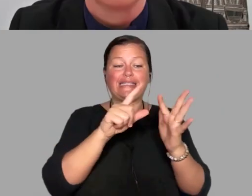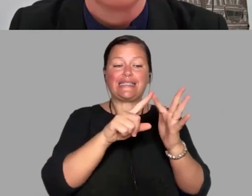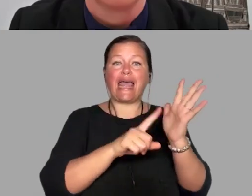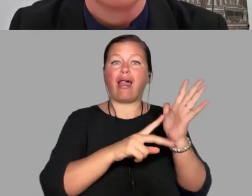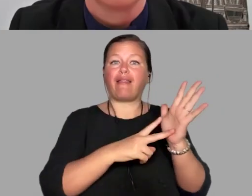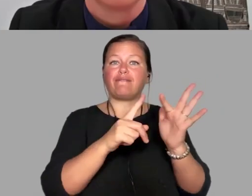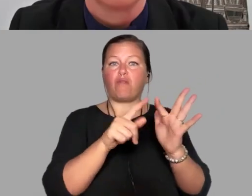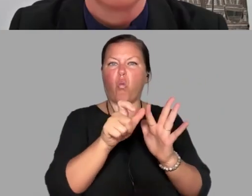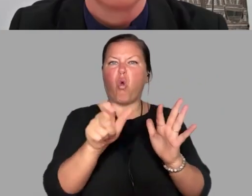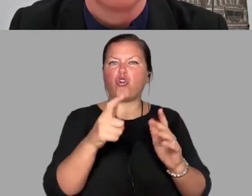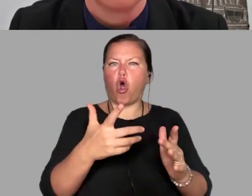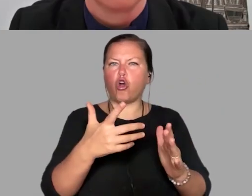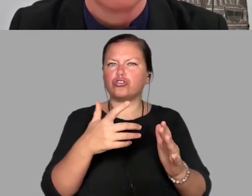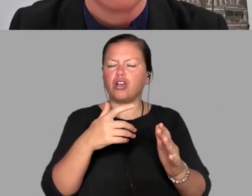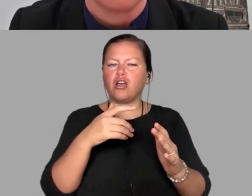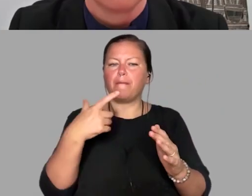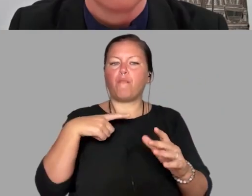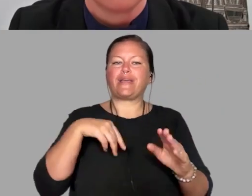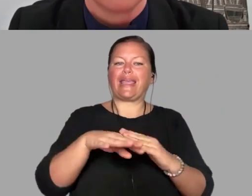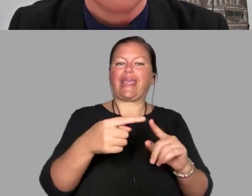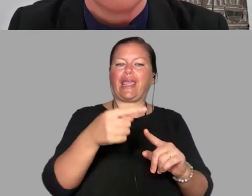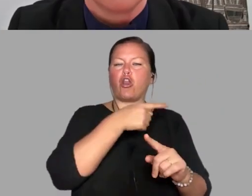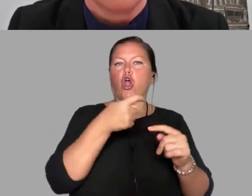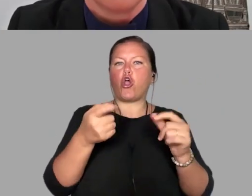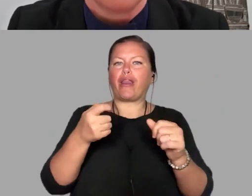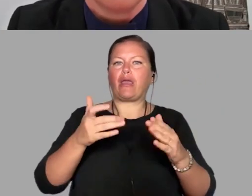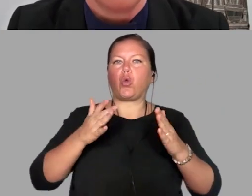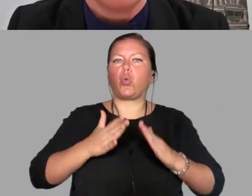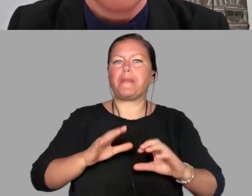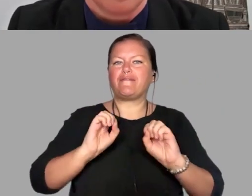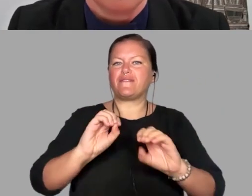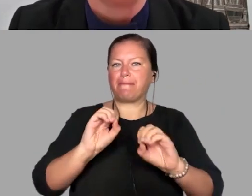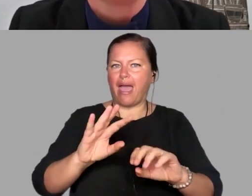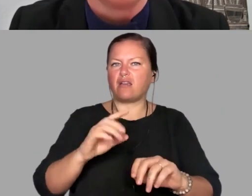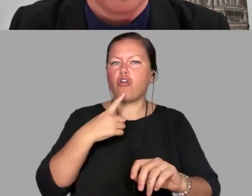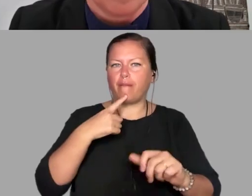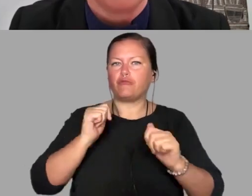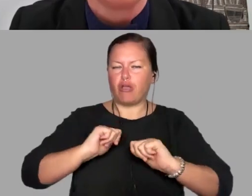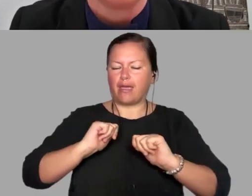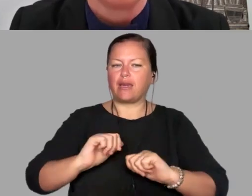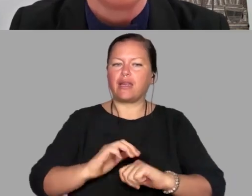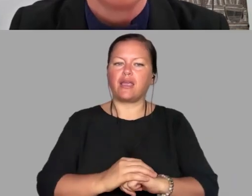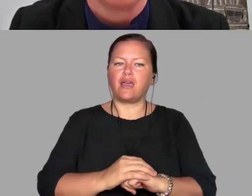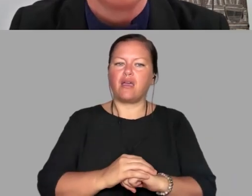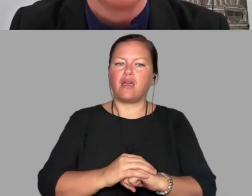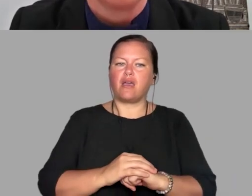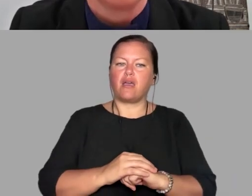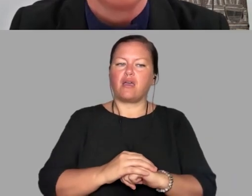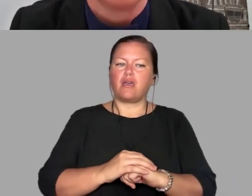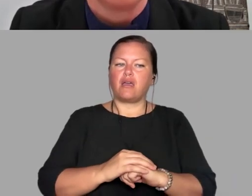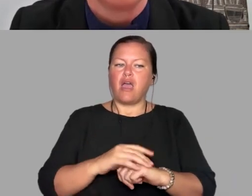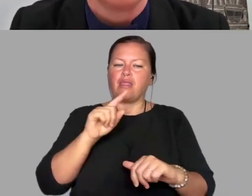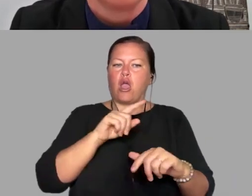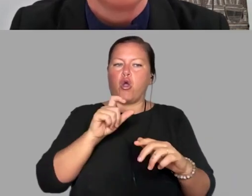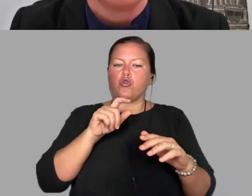because during the early kind of human feedback type of training, they are largely done in